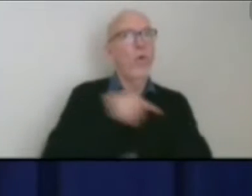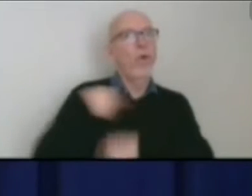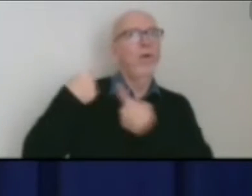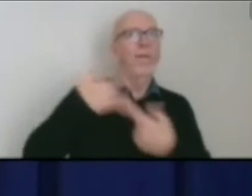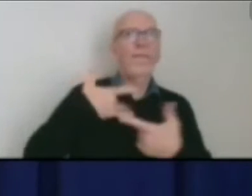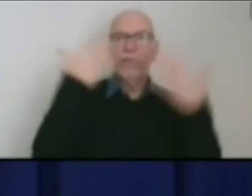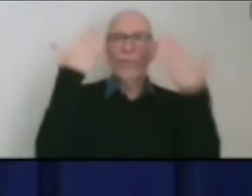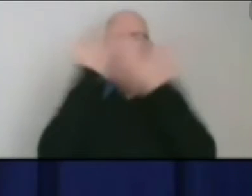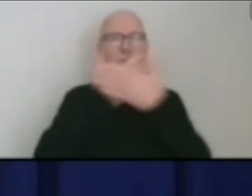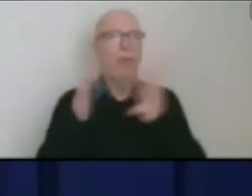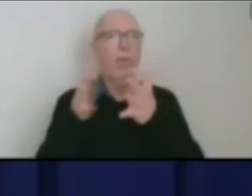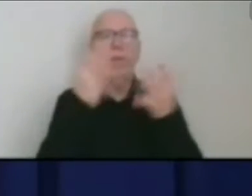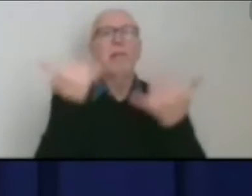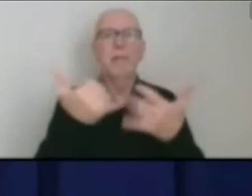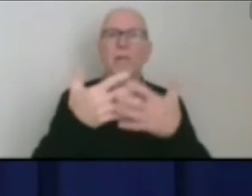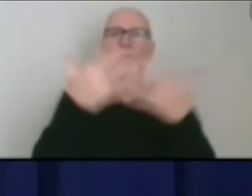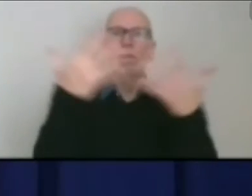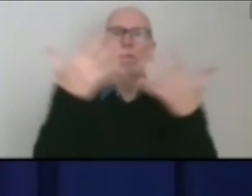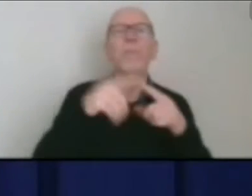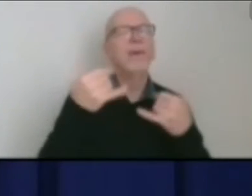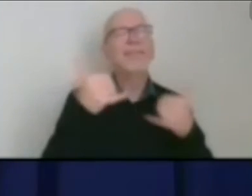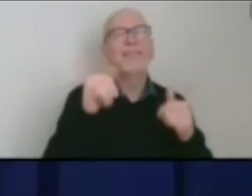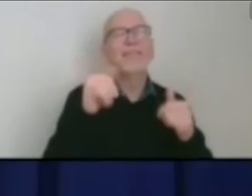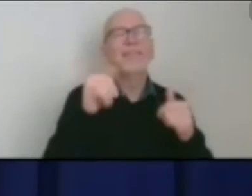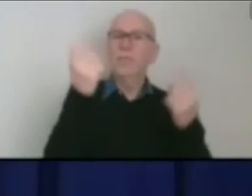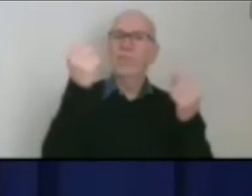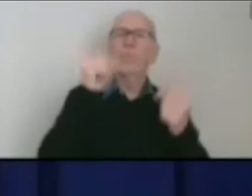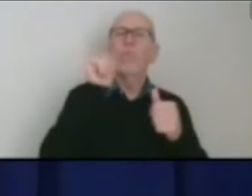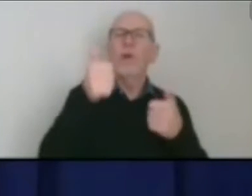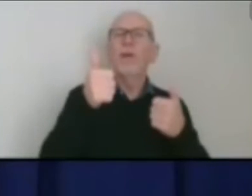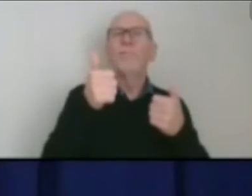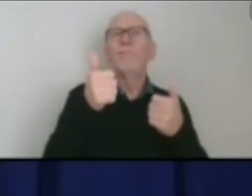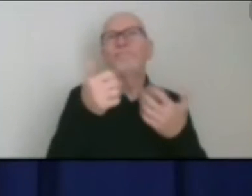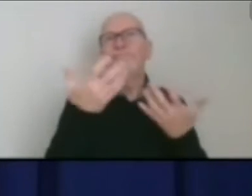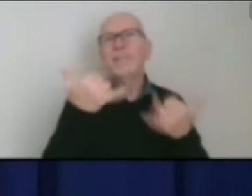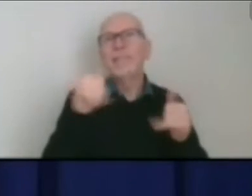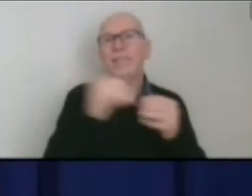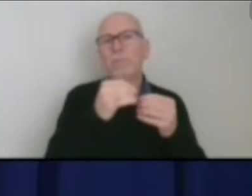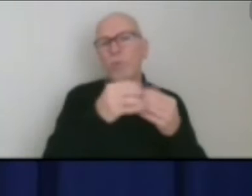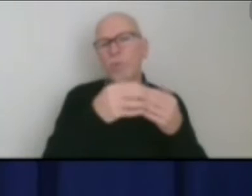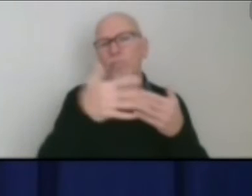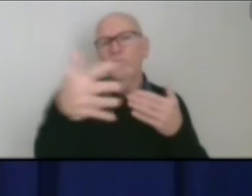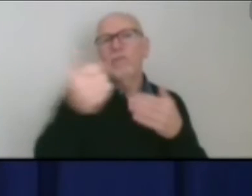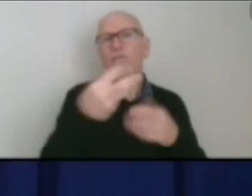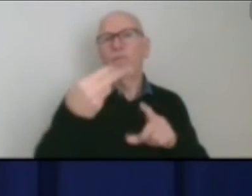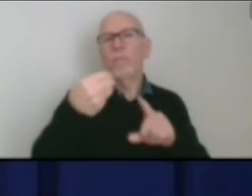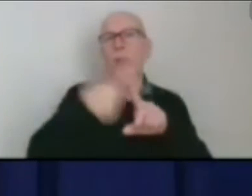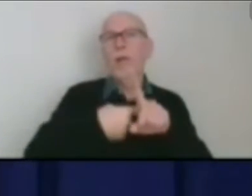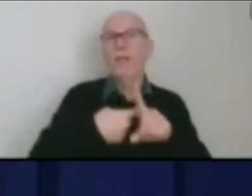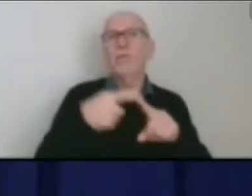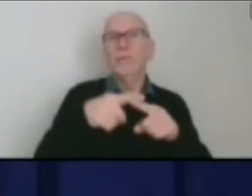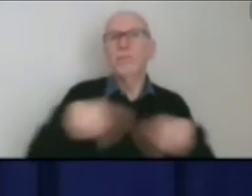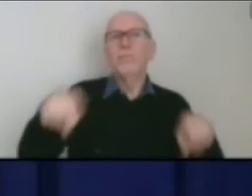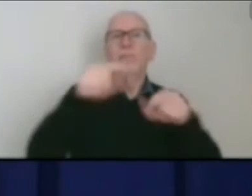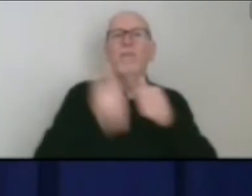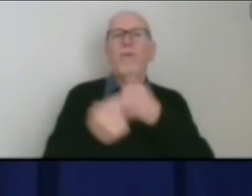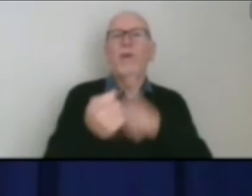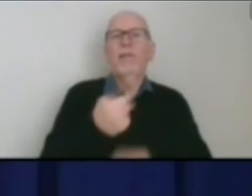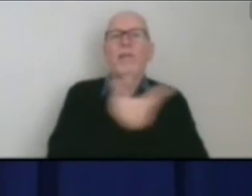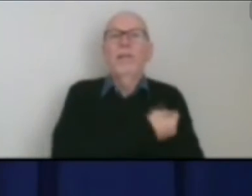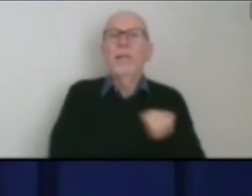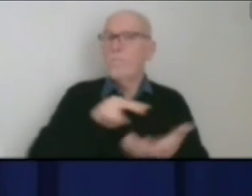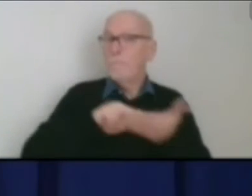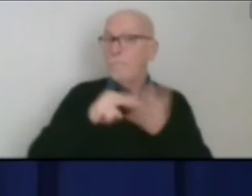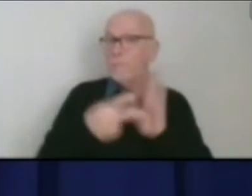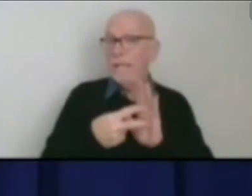will still be a number of months before we can make vaccine available to every Hoosier who wants it across our state. That means we will still